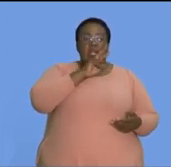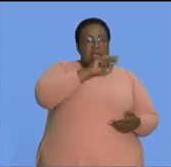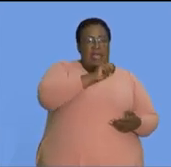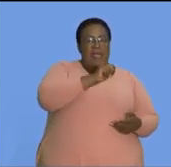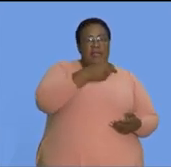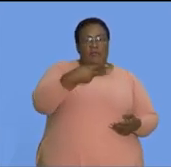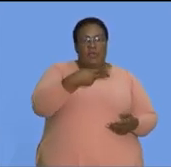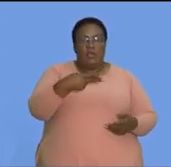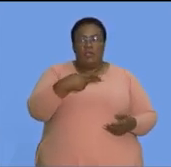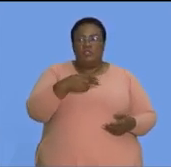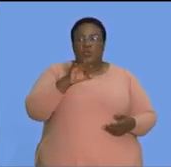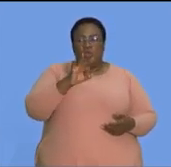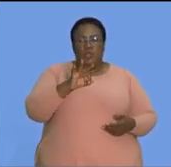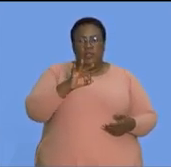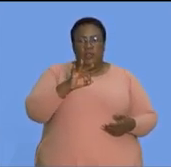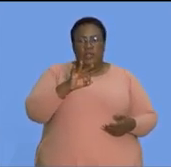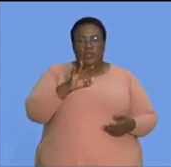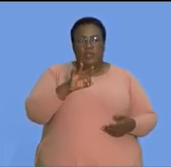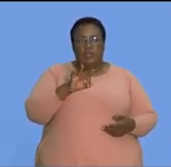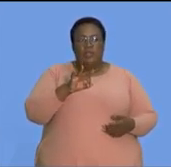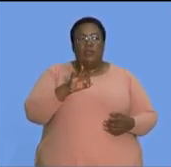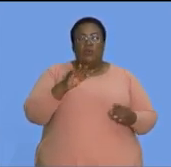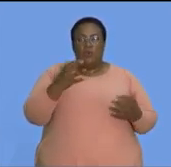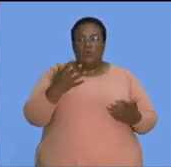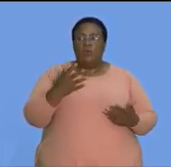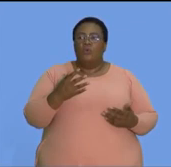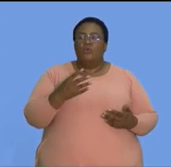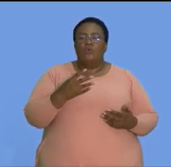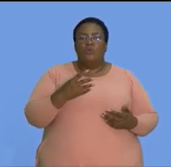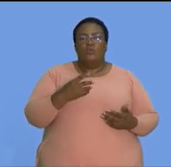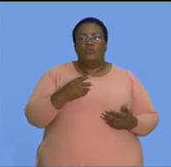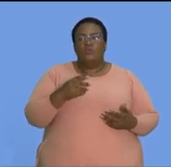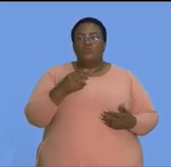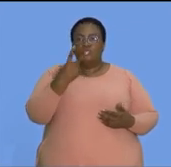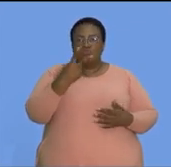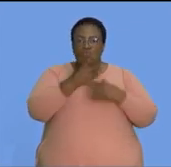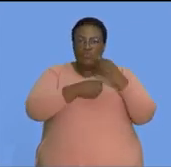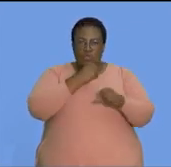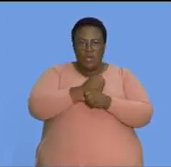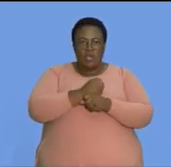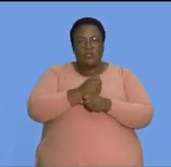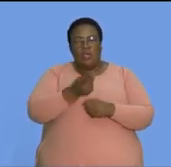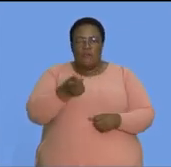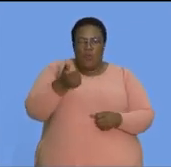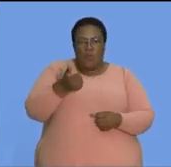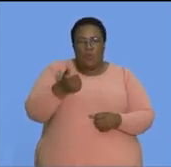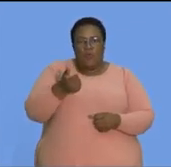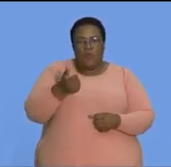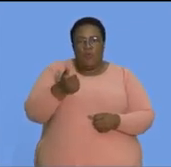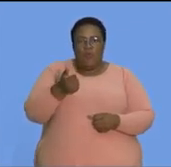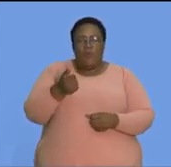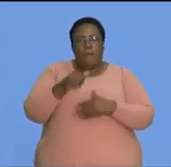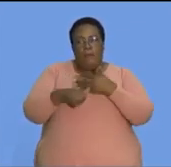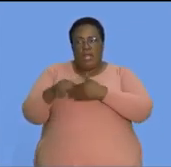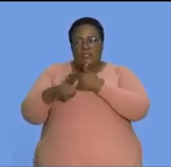will then be equals to 3 years, or you can say 2 years and a couple of months after that. That's